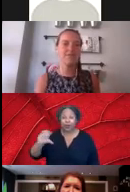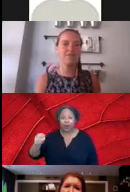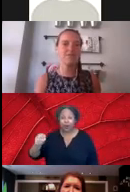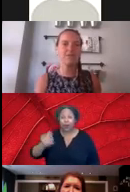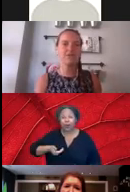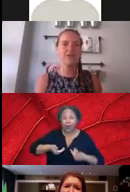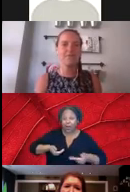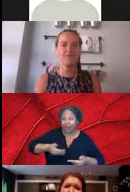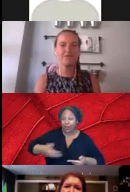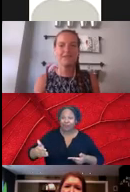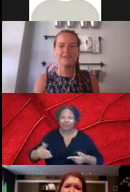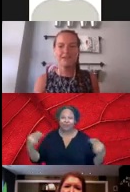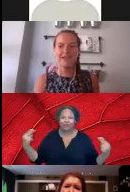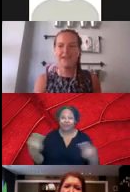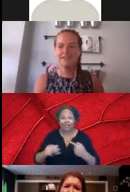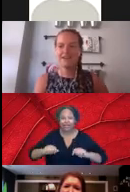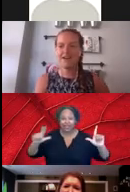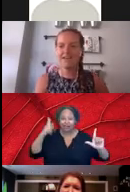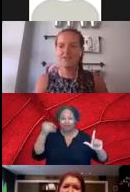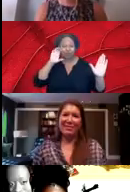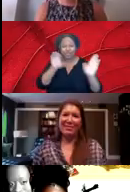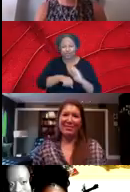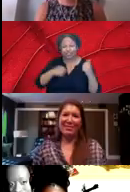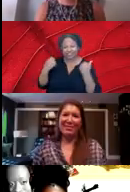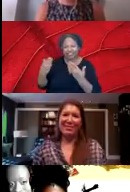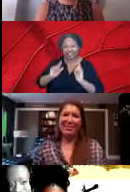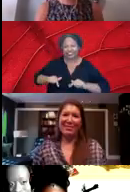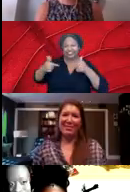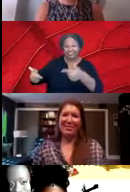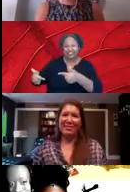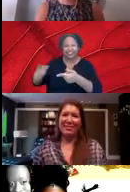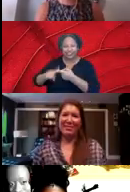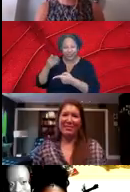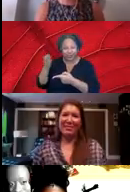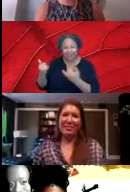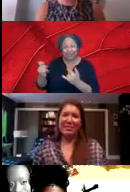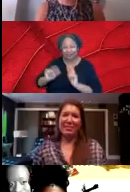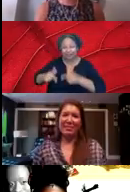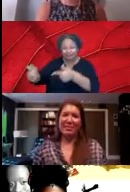and throw that beautiful picture up. And I'll hand over the proverbial microphone to you.